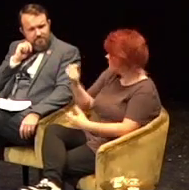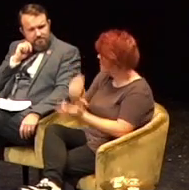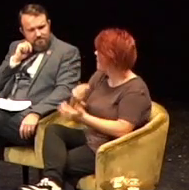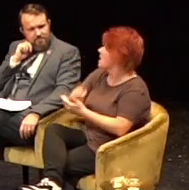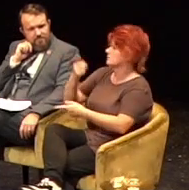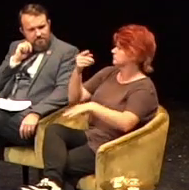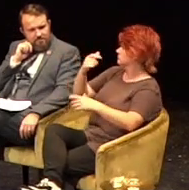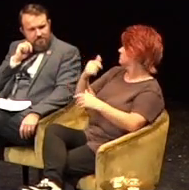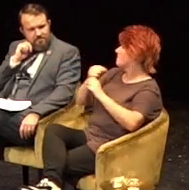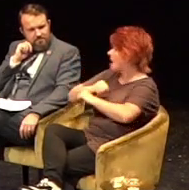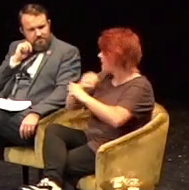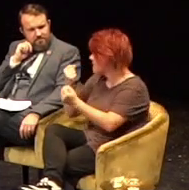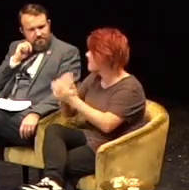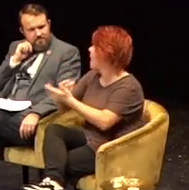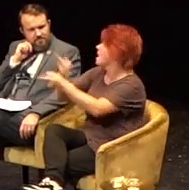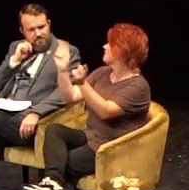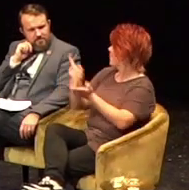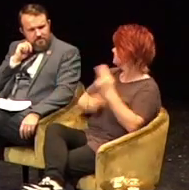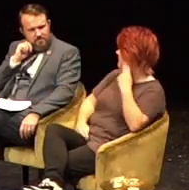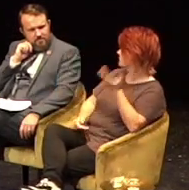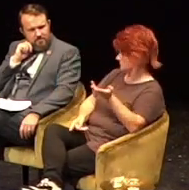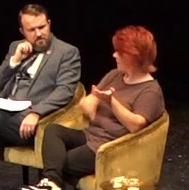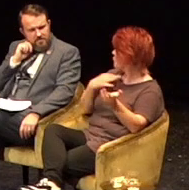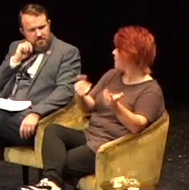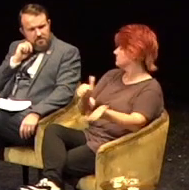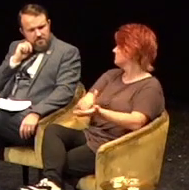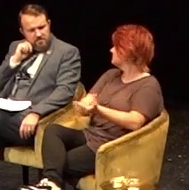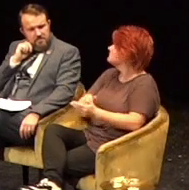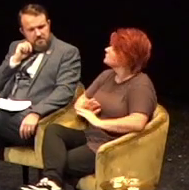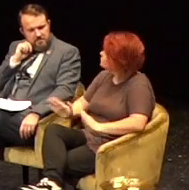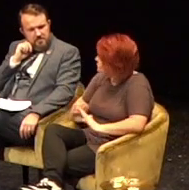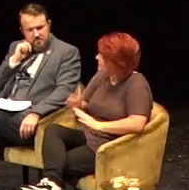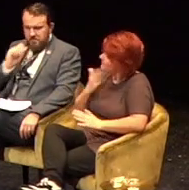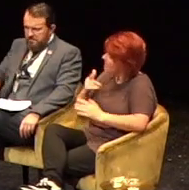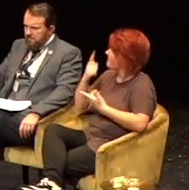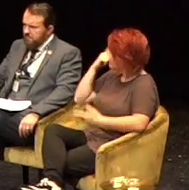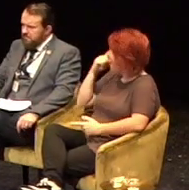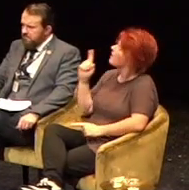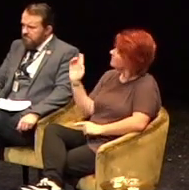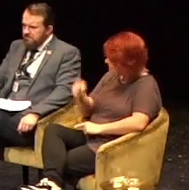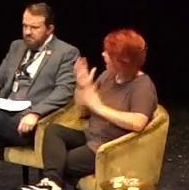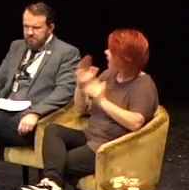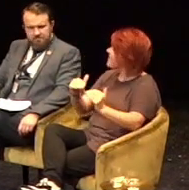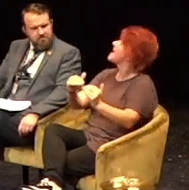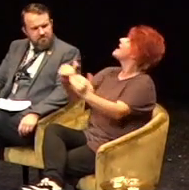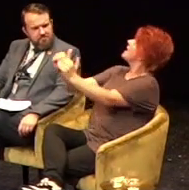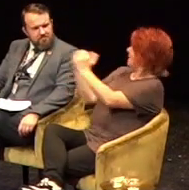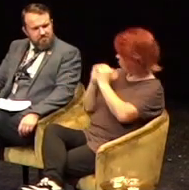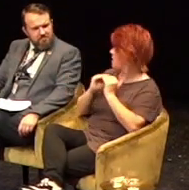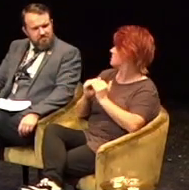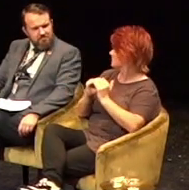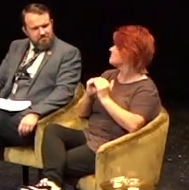also you just need to think about the budgets, the costs, things like that, and promotional and things like that. Kind of having this attitude to deaf people